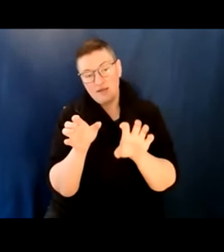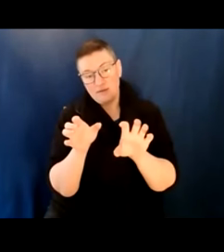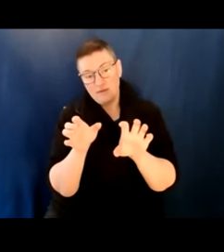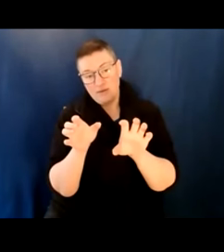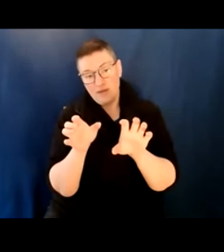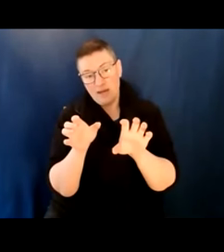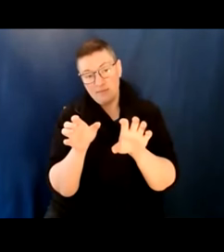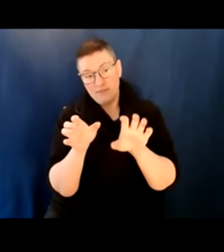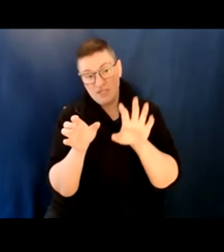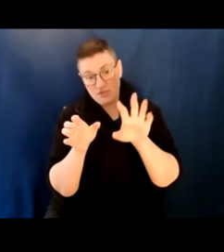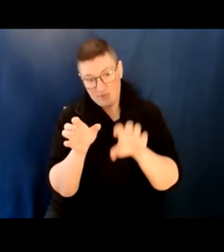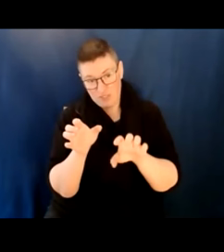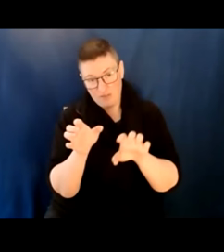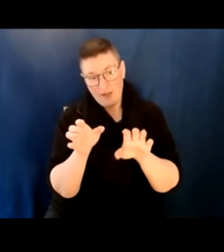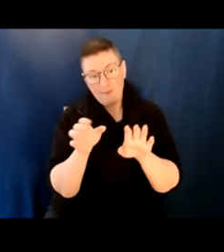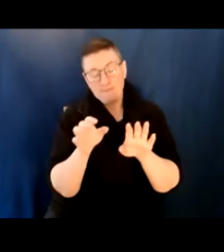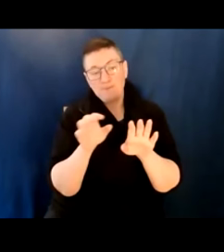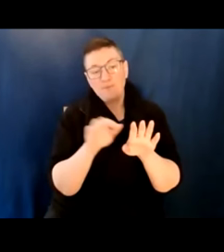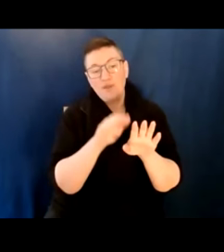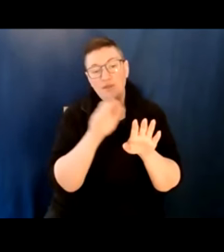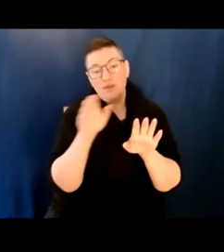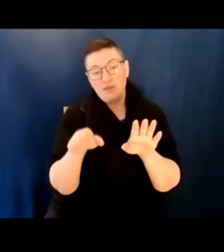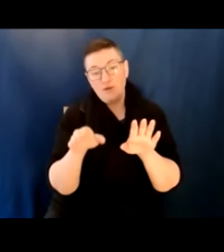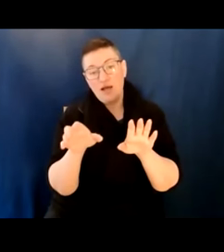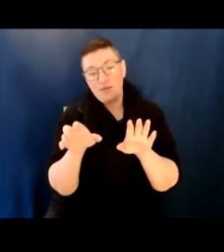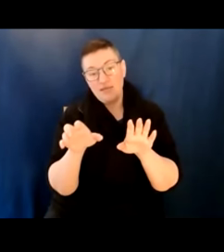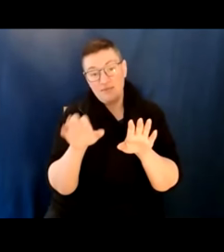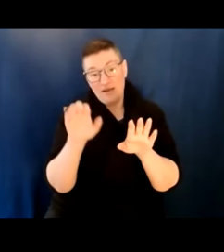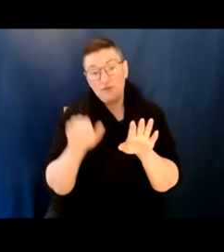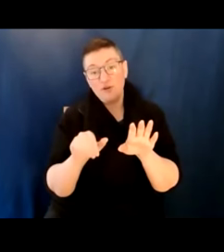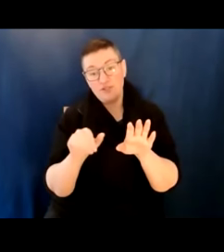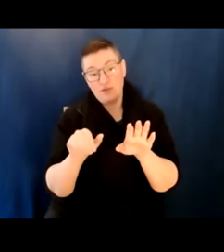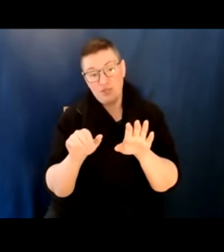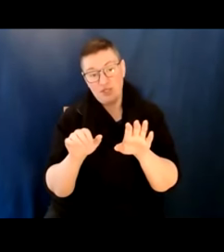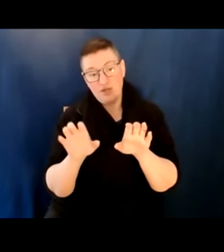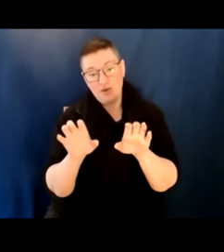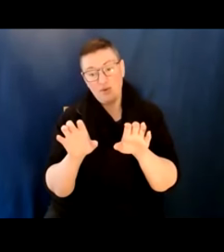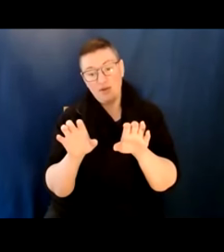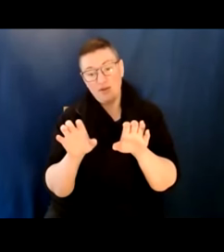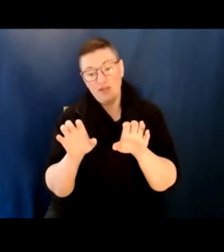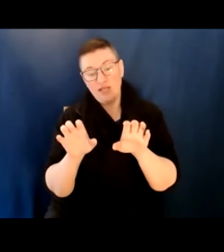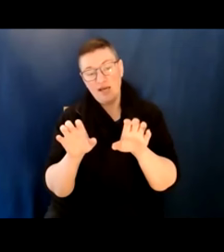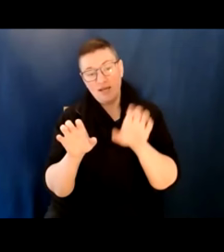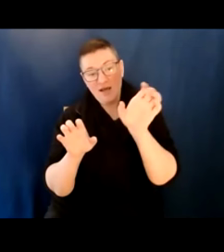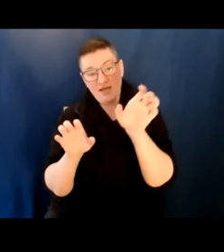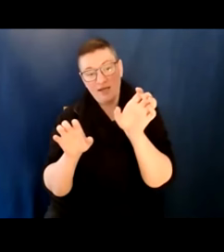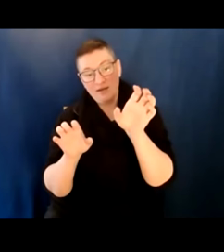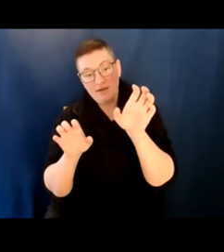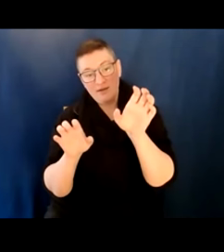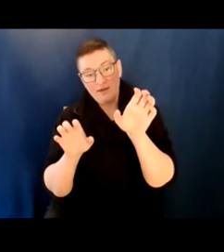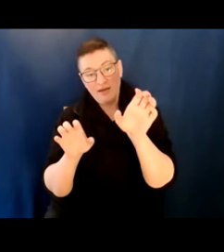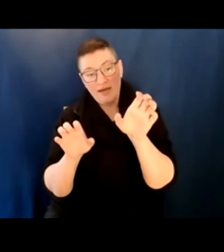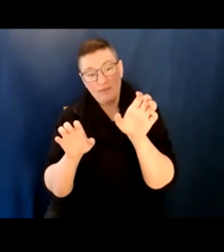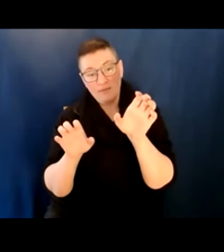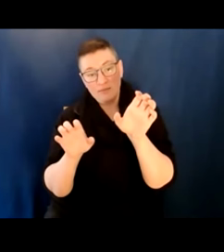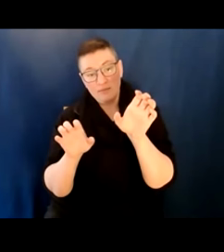iconic description. The third column is the metaphoric description. So the iconic